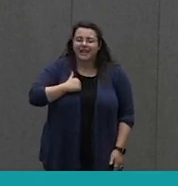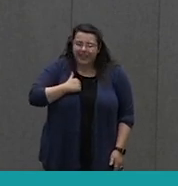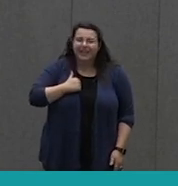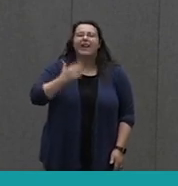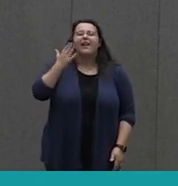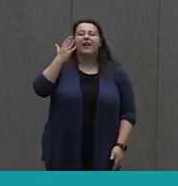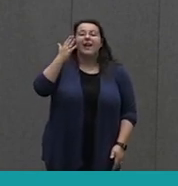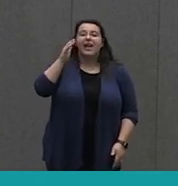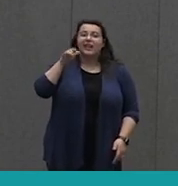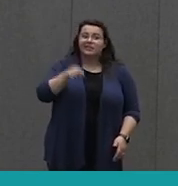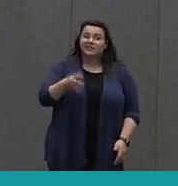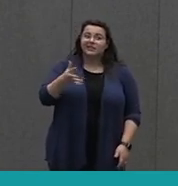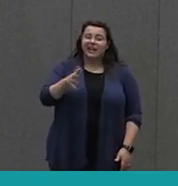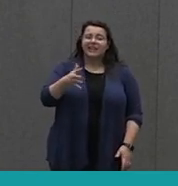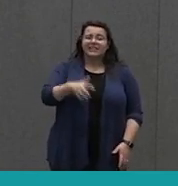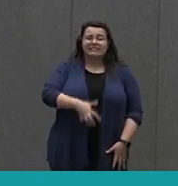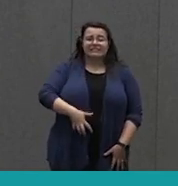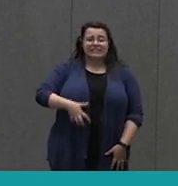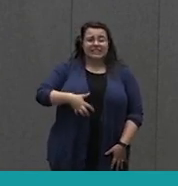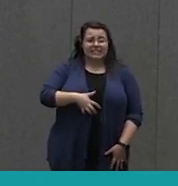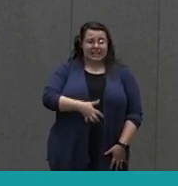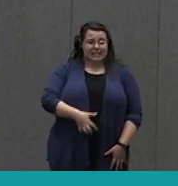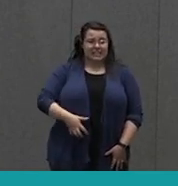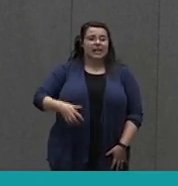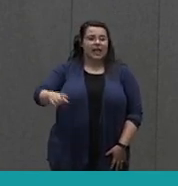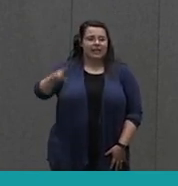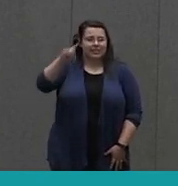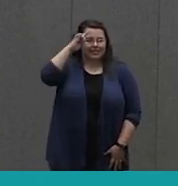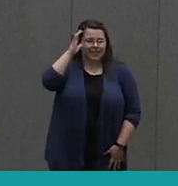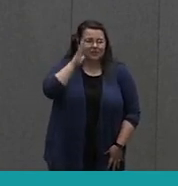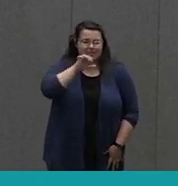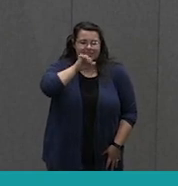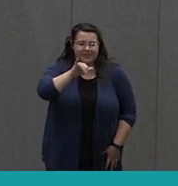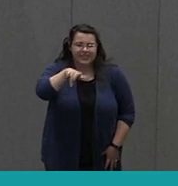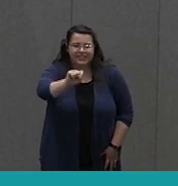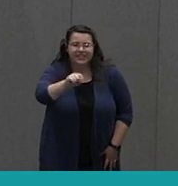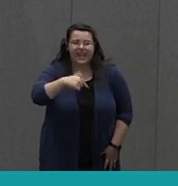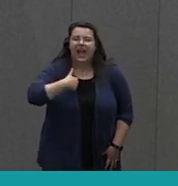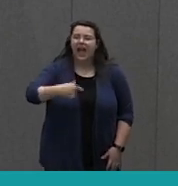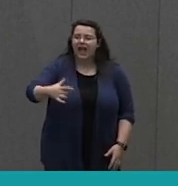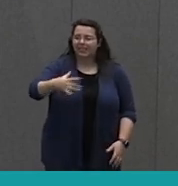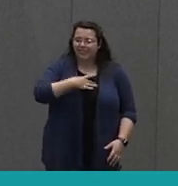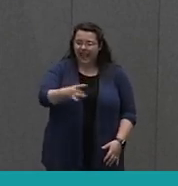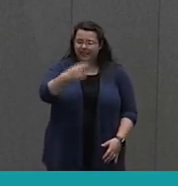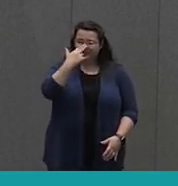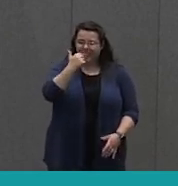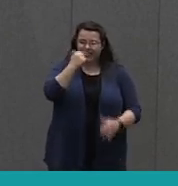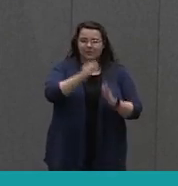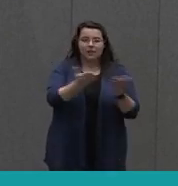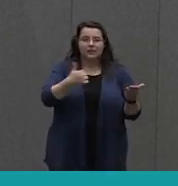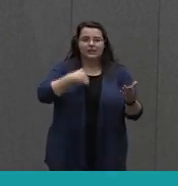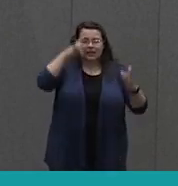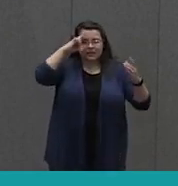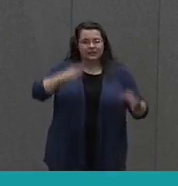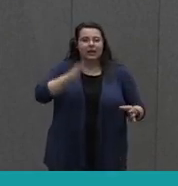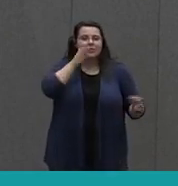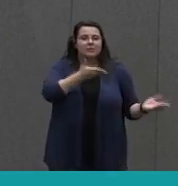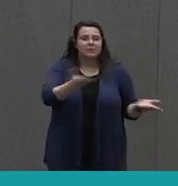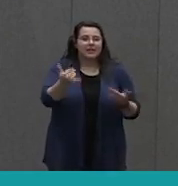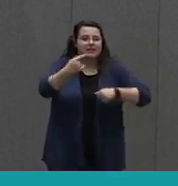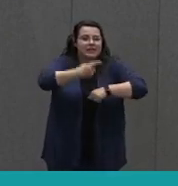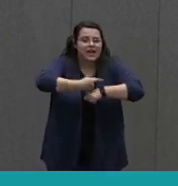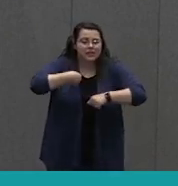Today, talking about community, I have a very interesting book. This one is